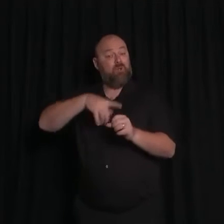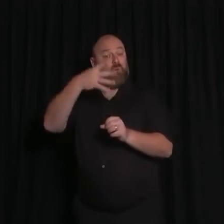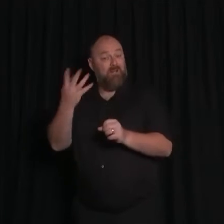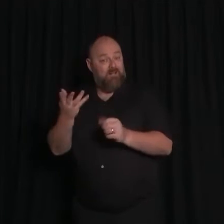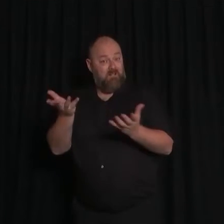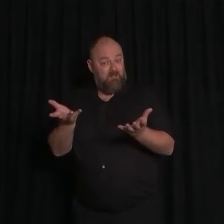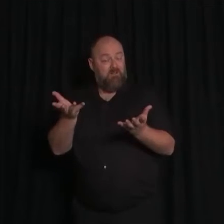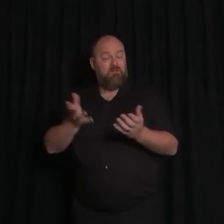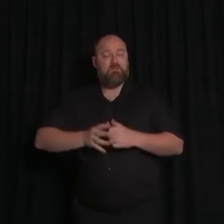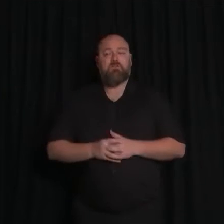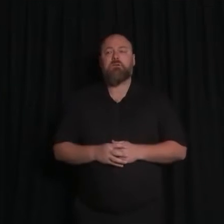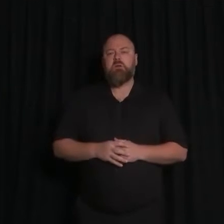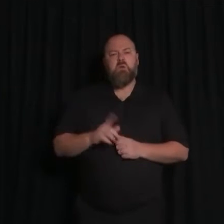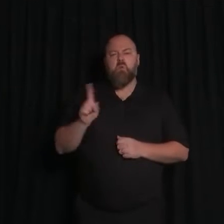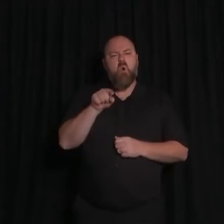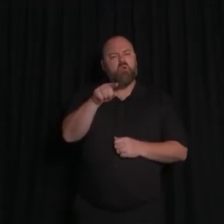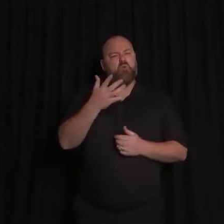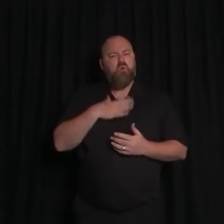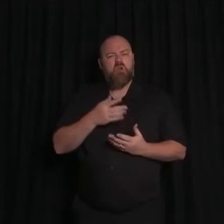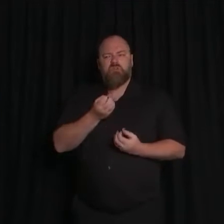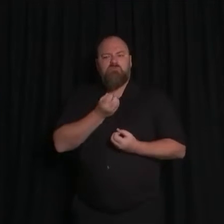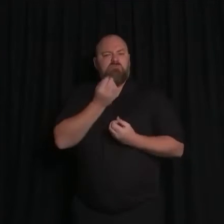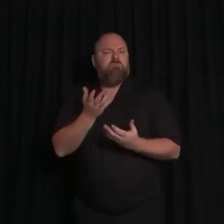to learn. I wanted them to